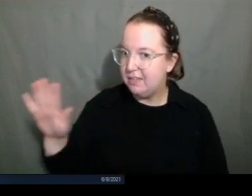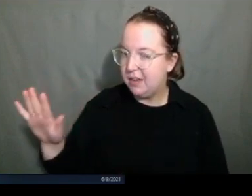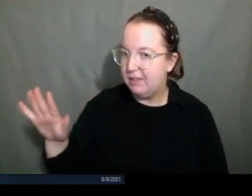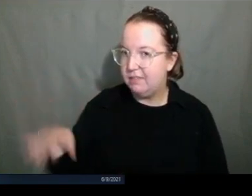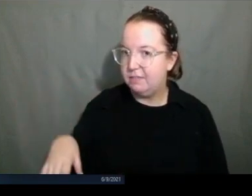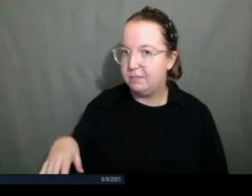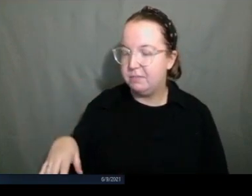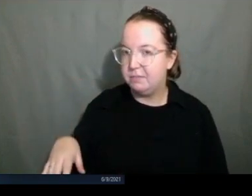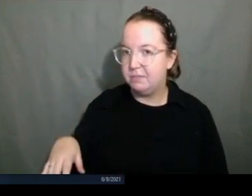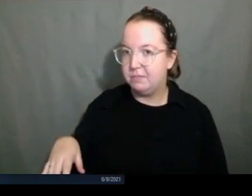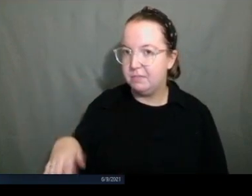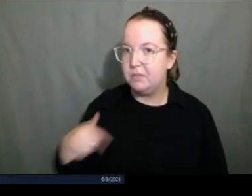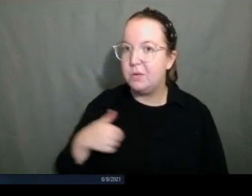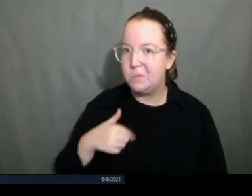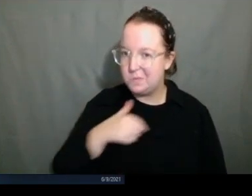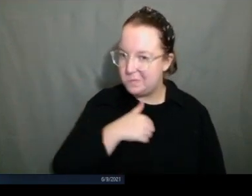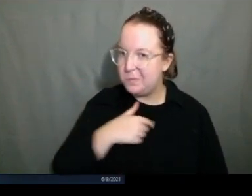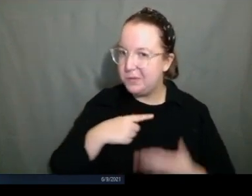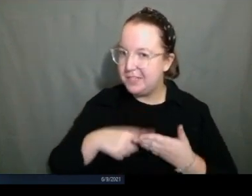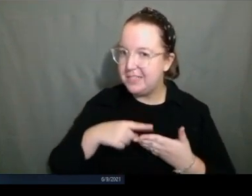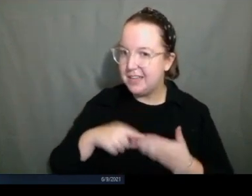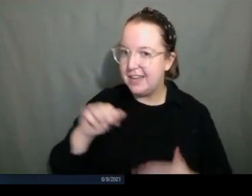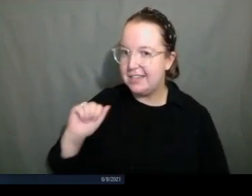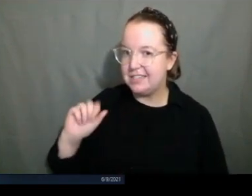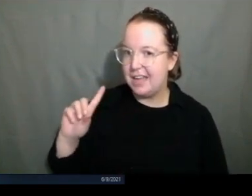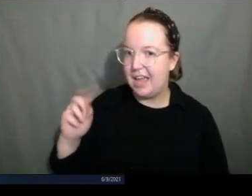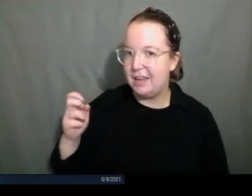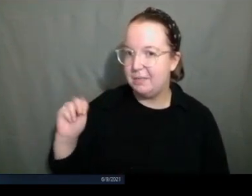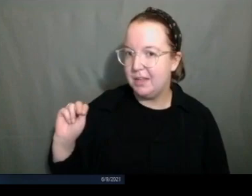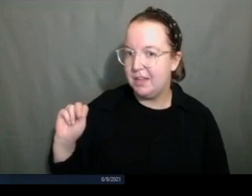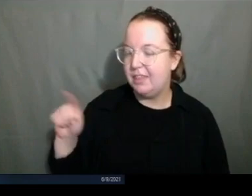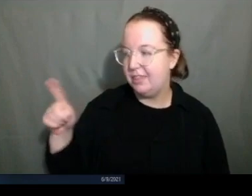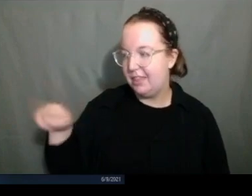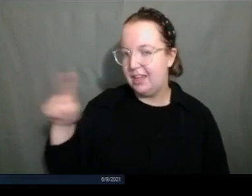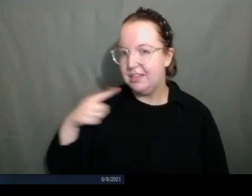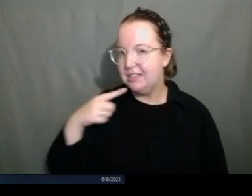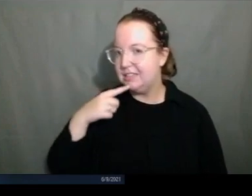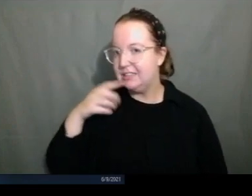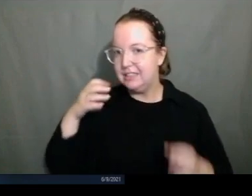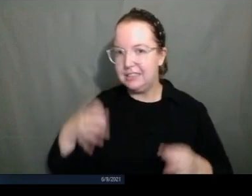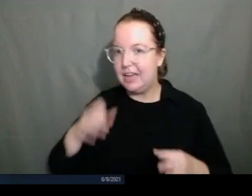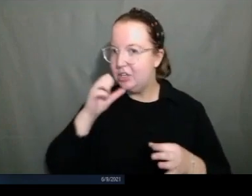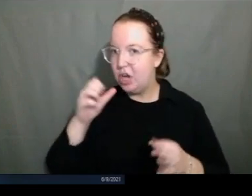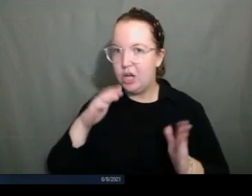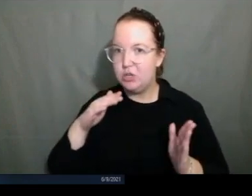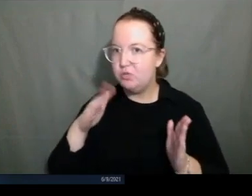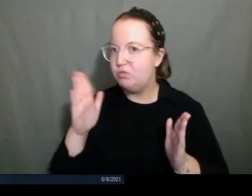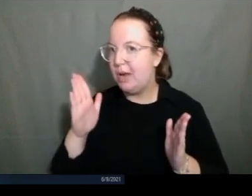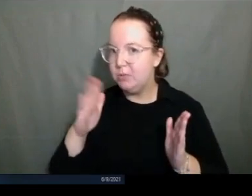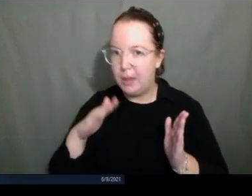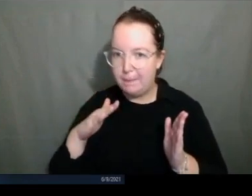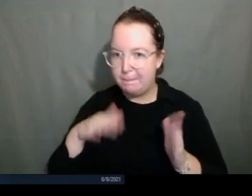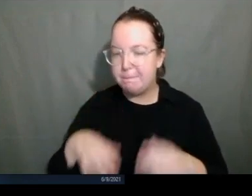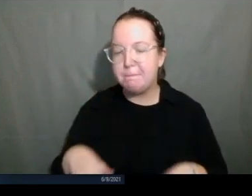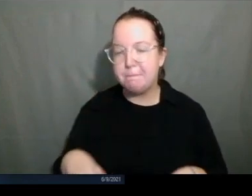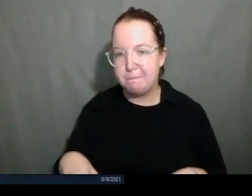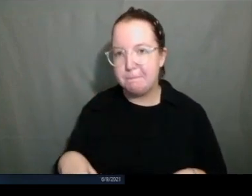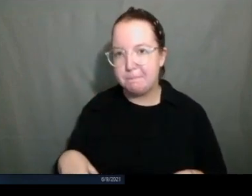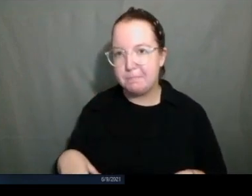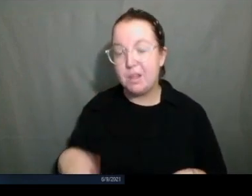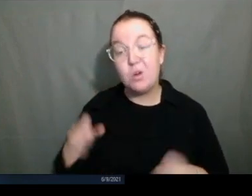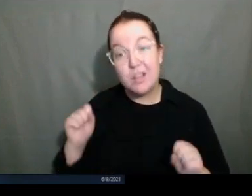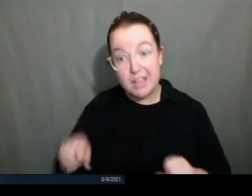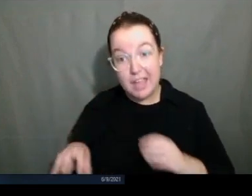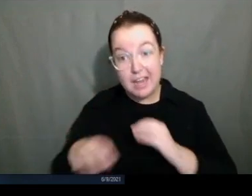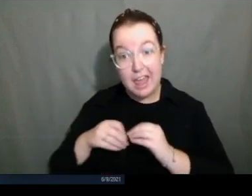one of the items we discussed as an admin group as well, and it was decided not to add the rounding rules. It is something we have the